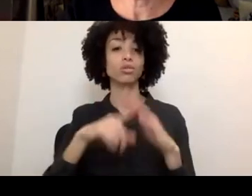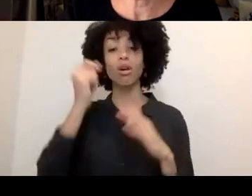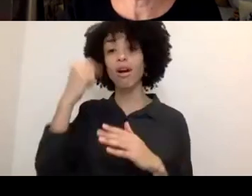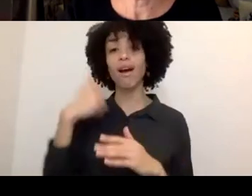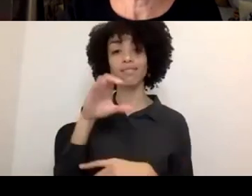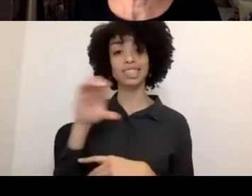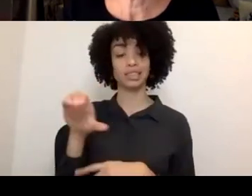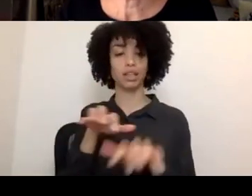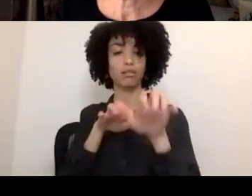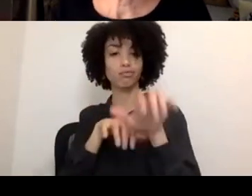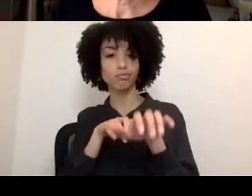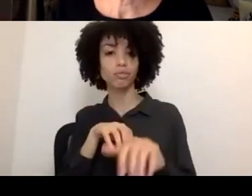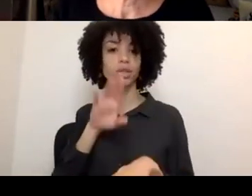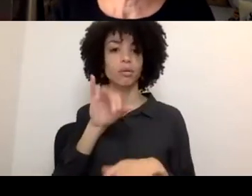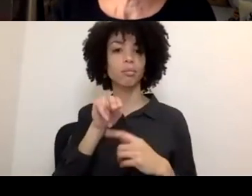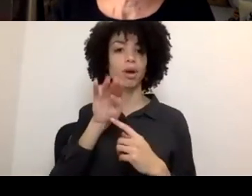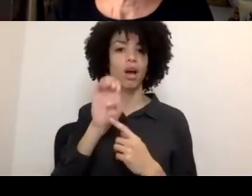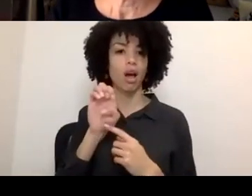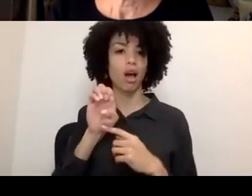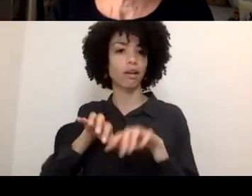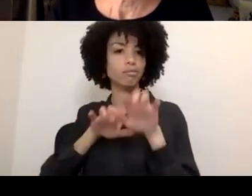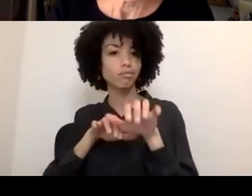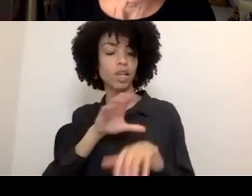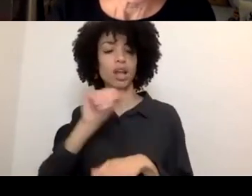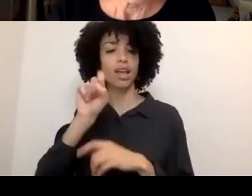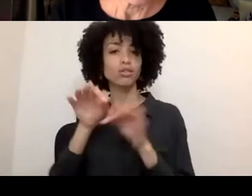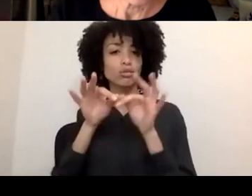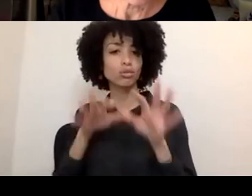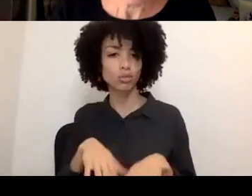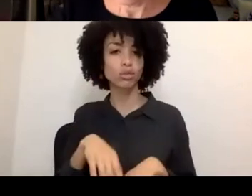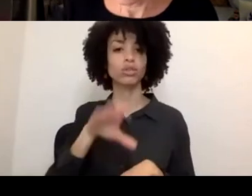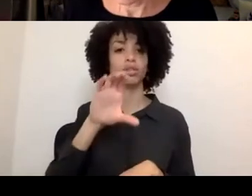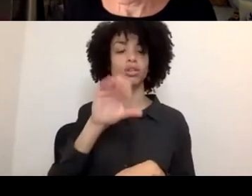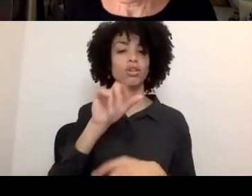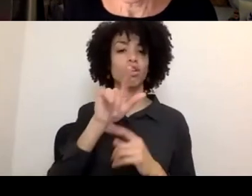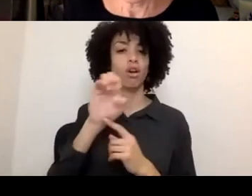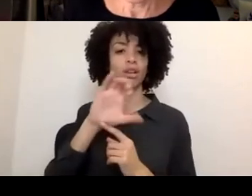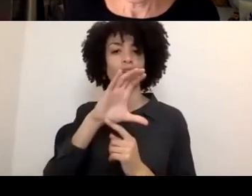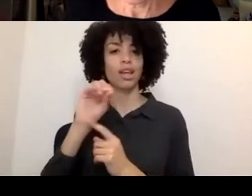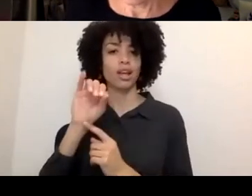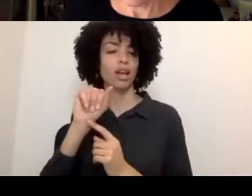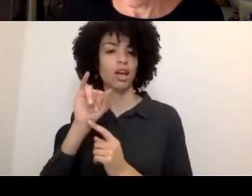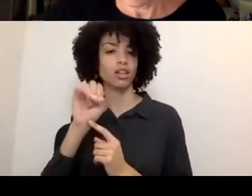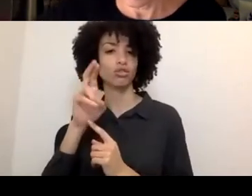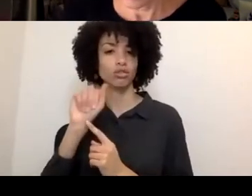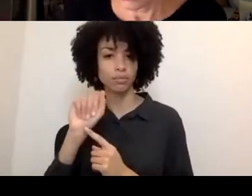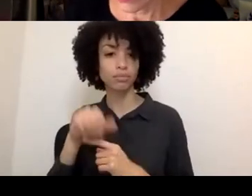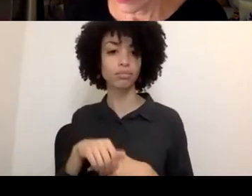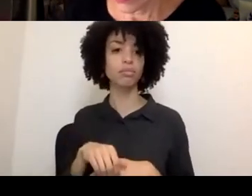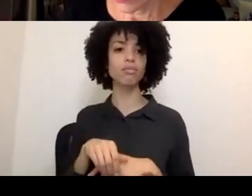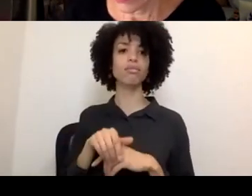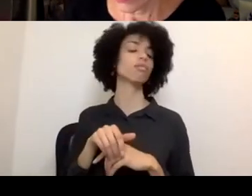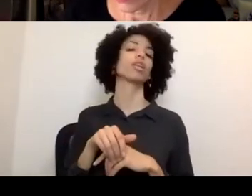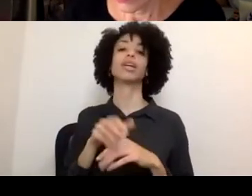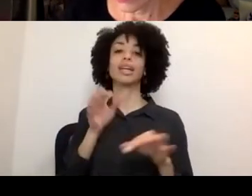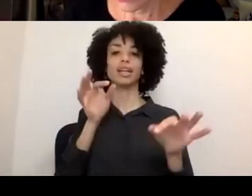captioning by Bonnie Rothermel and ASL interpretation by Carly James and Aisha Simpson. Instructions are available in the